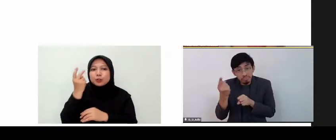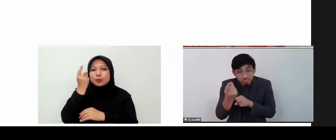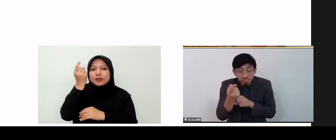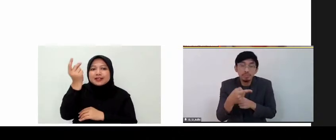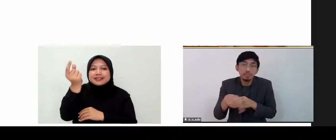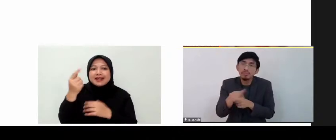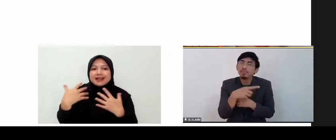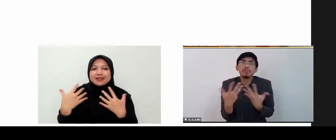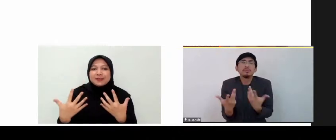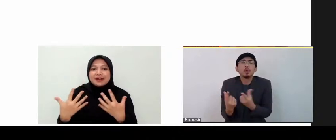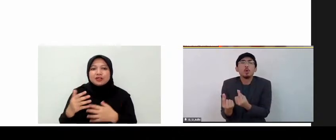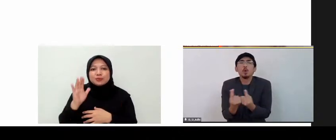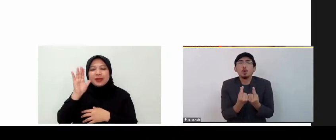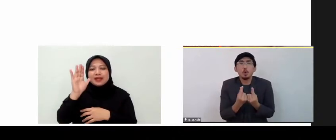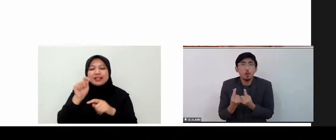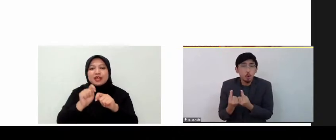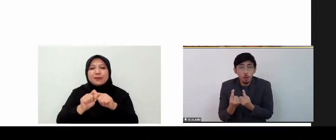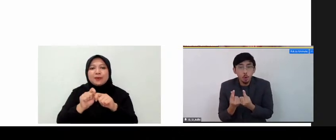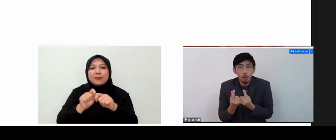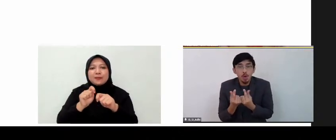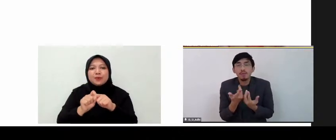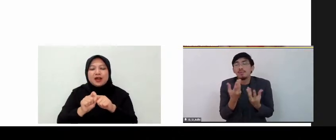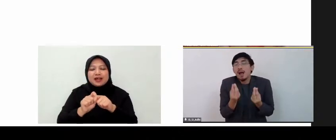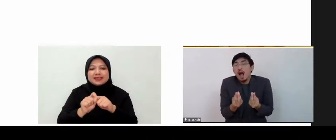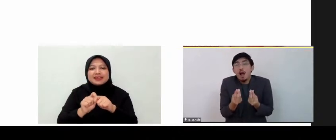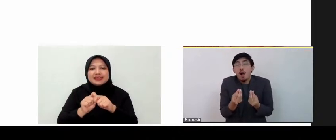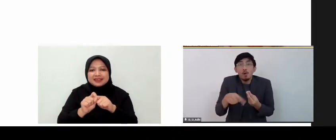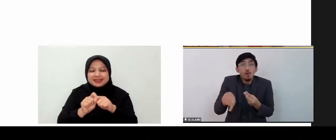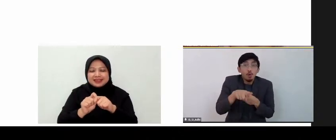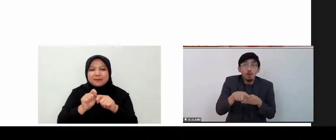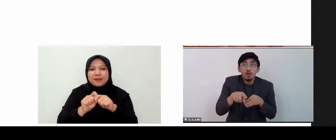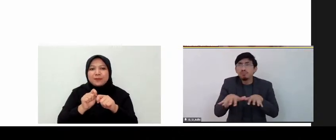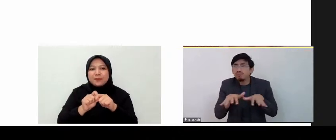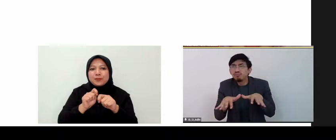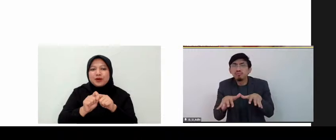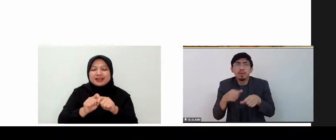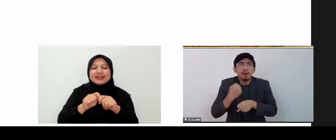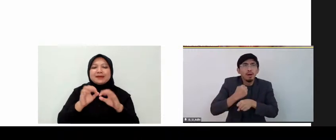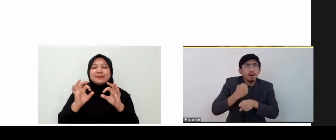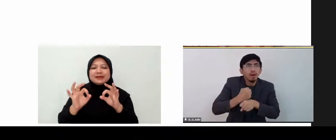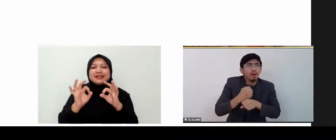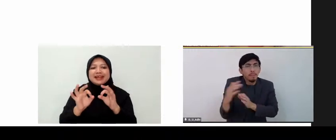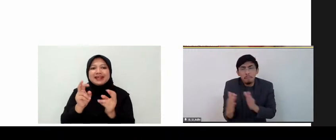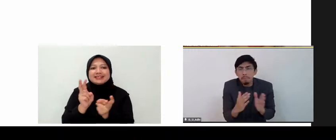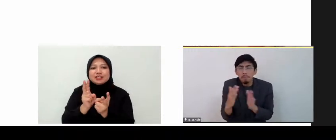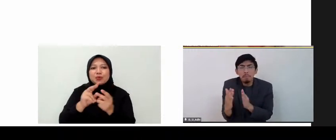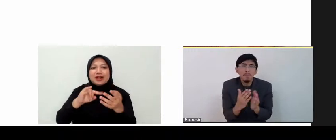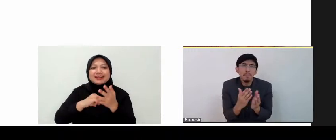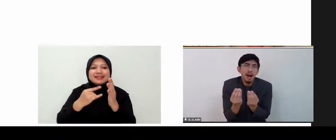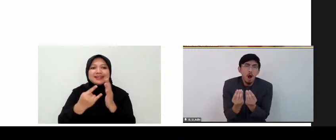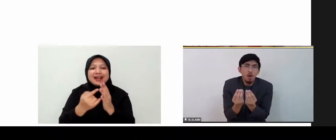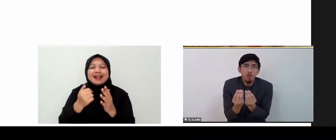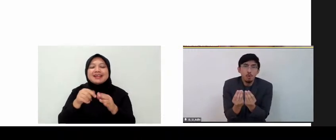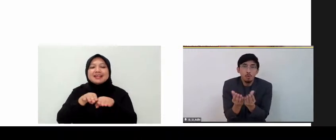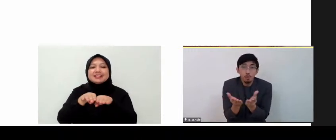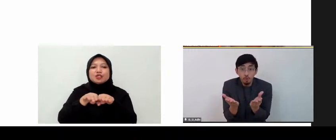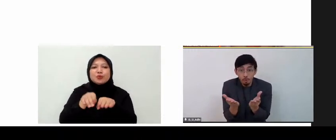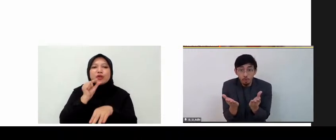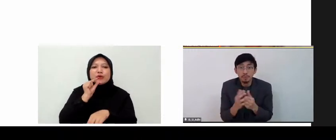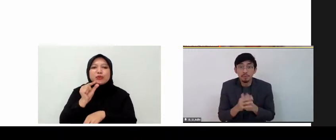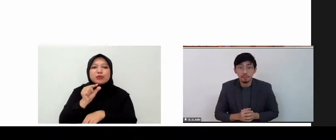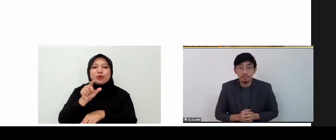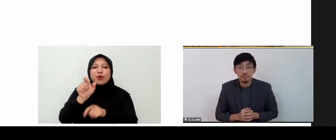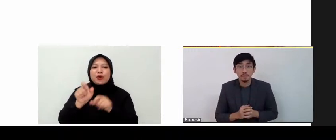relevant and relatable to young people? Okay, strengthen CSE. Okay, I think this is